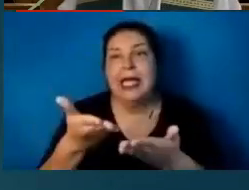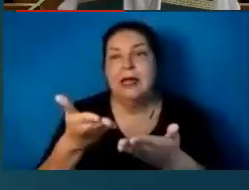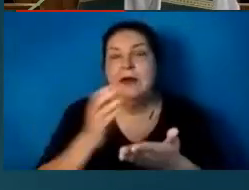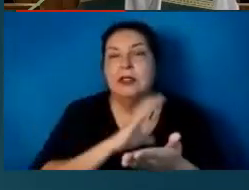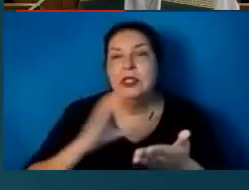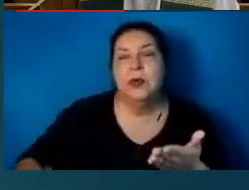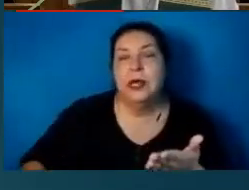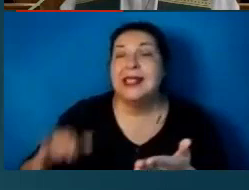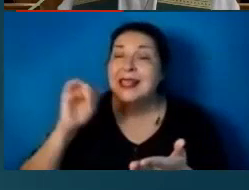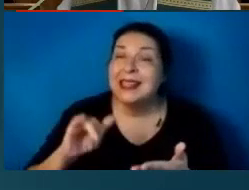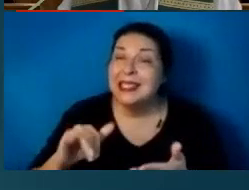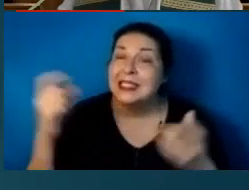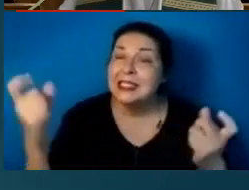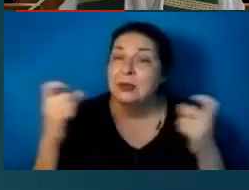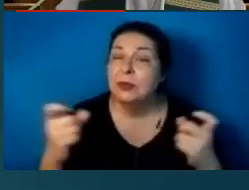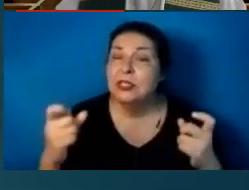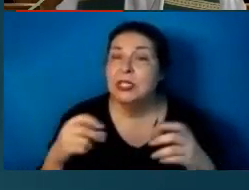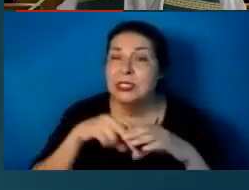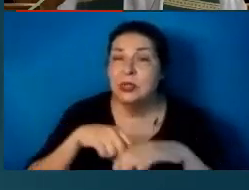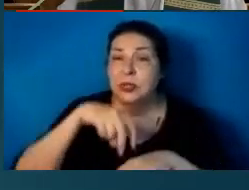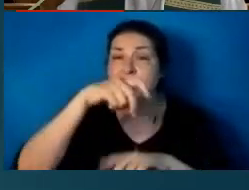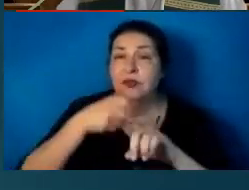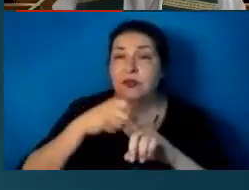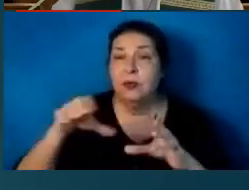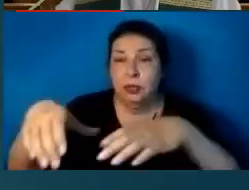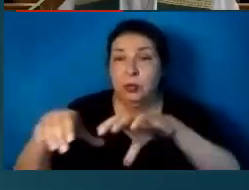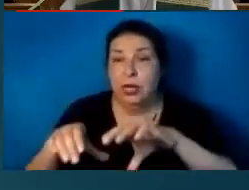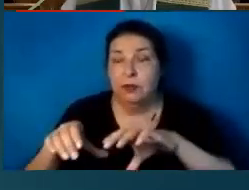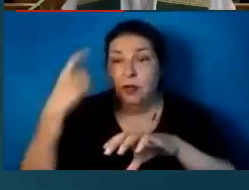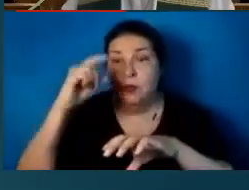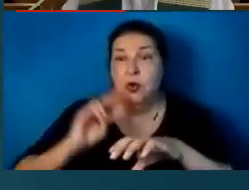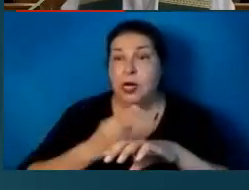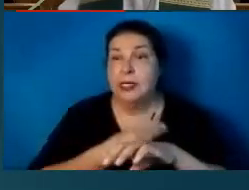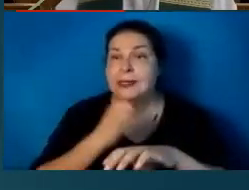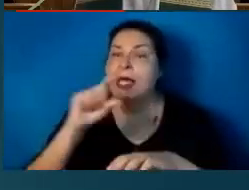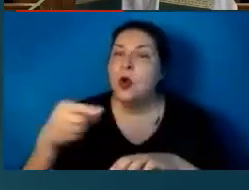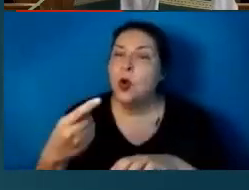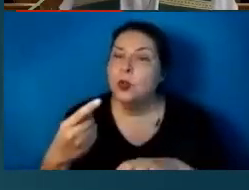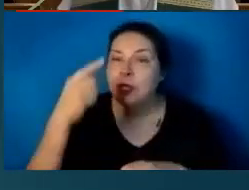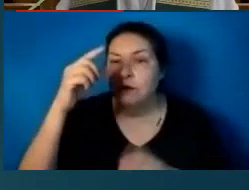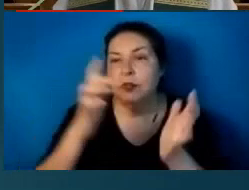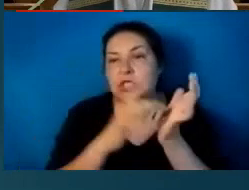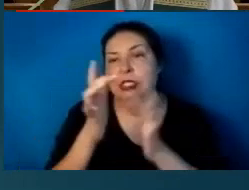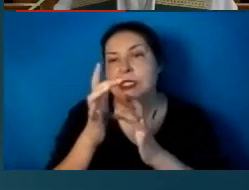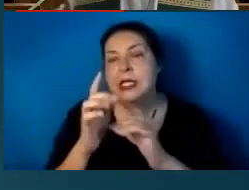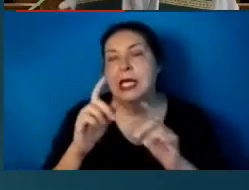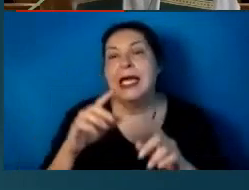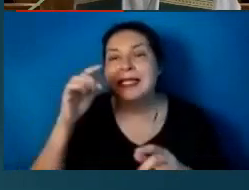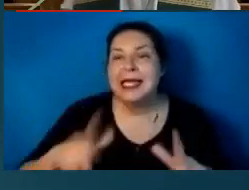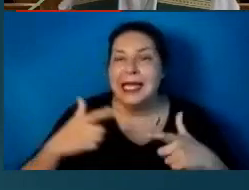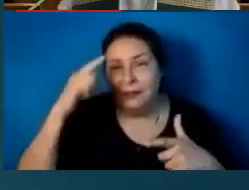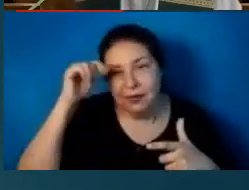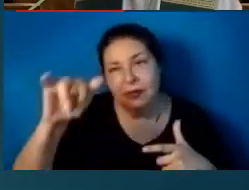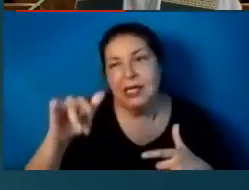banquet is the resurrection from the grave for us, not just for Jesus. It is life everlasting,